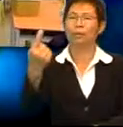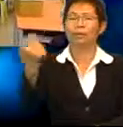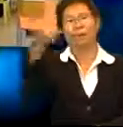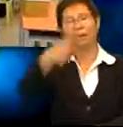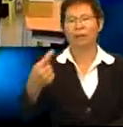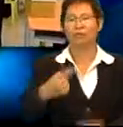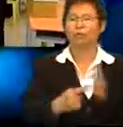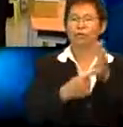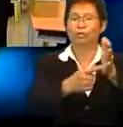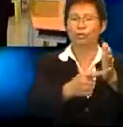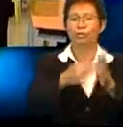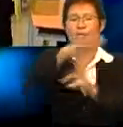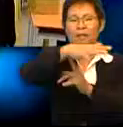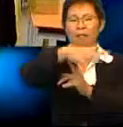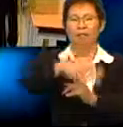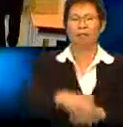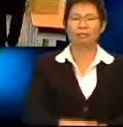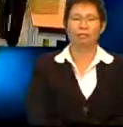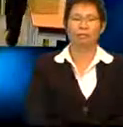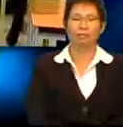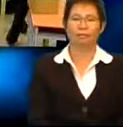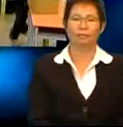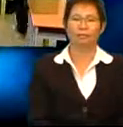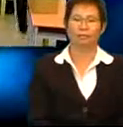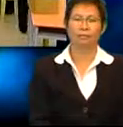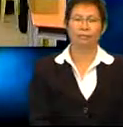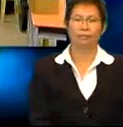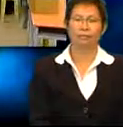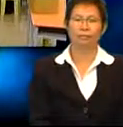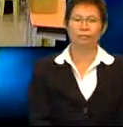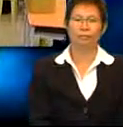Anyone? Show me the leaves.